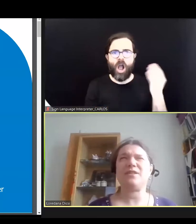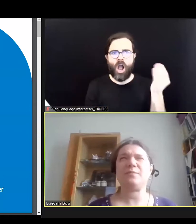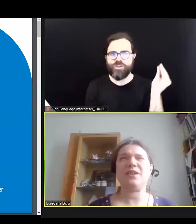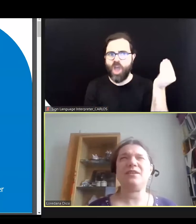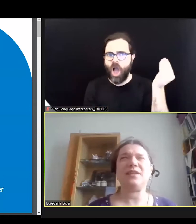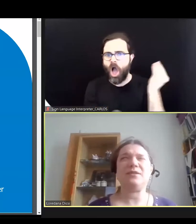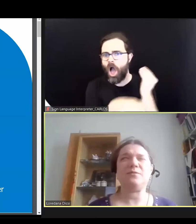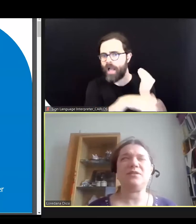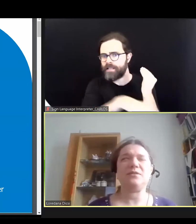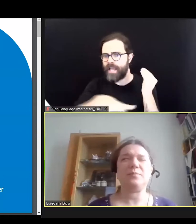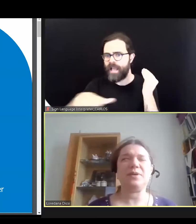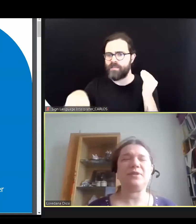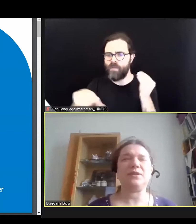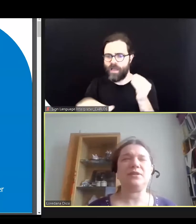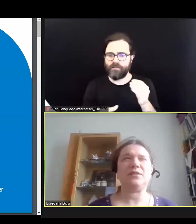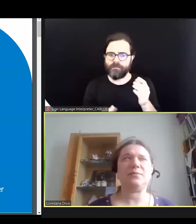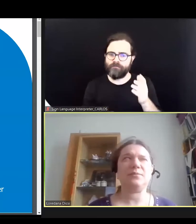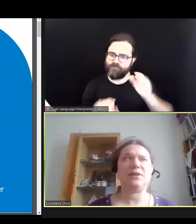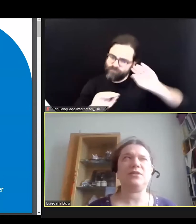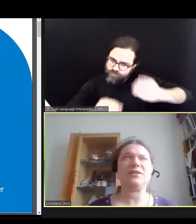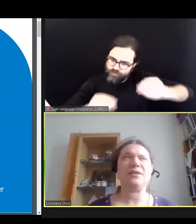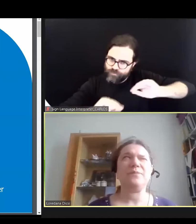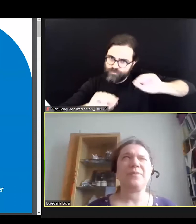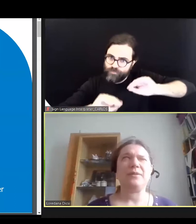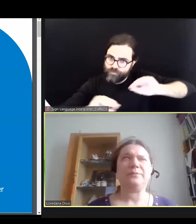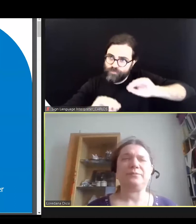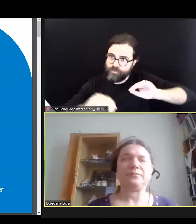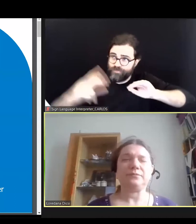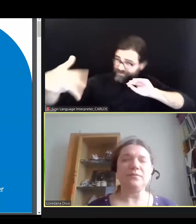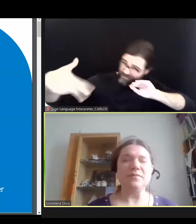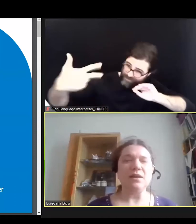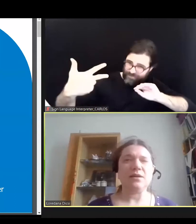was speaking then with people a lot.